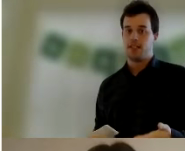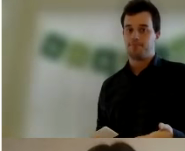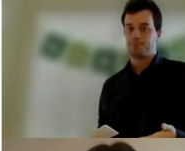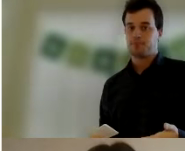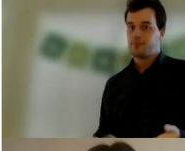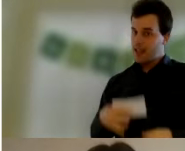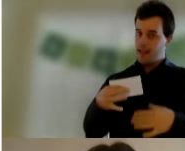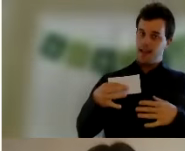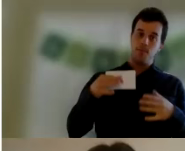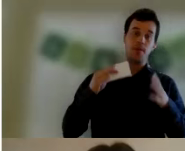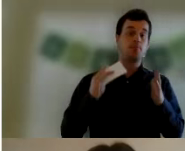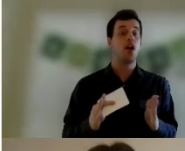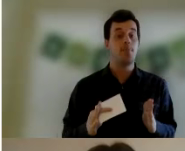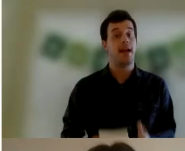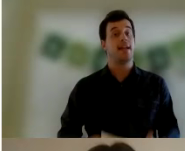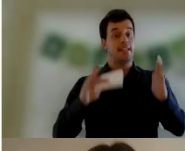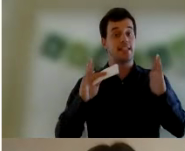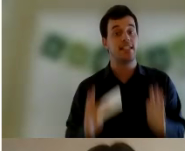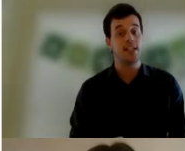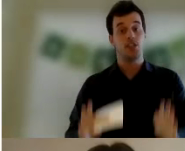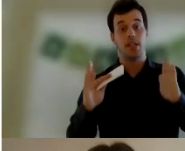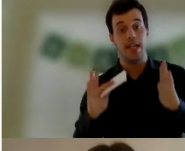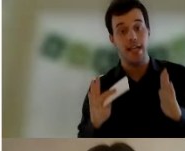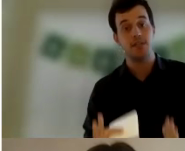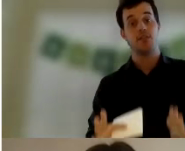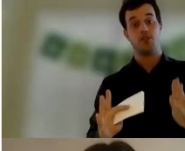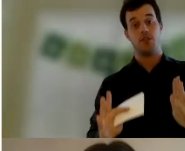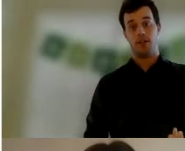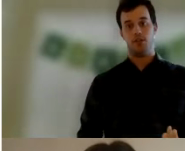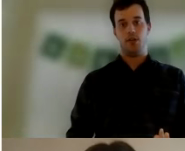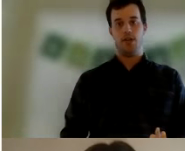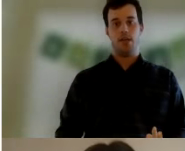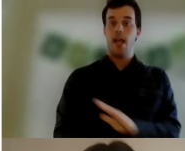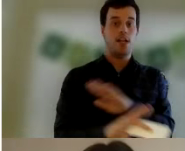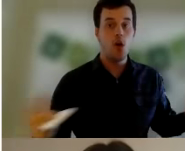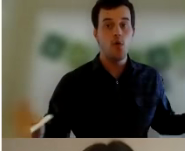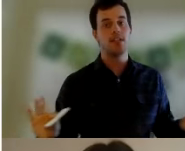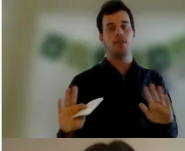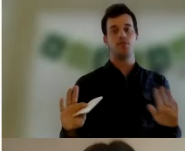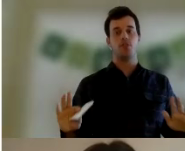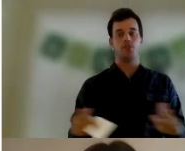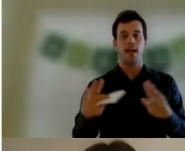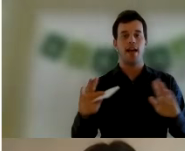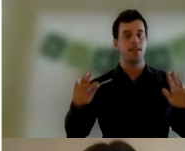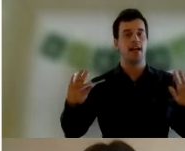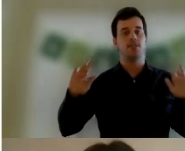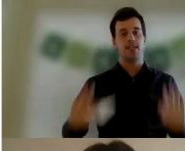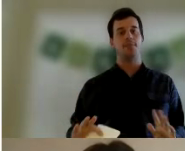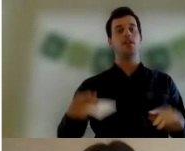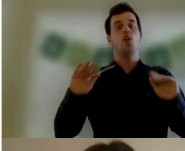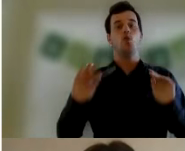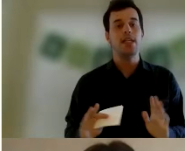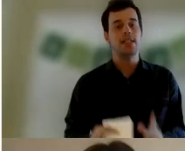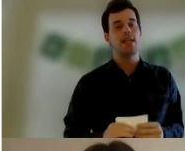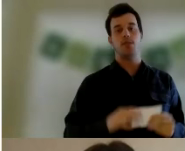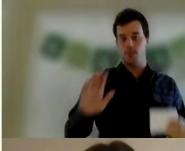properly use it. But broadband is an essential infrastructure, and no essential infrastructure should have the kinds of